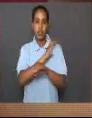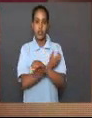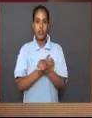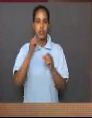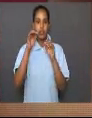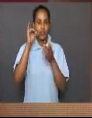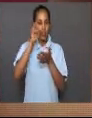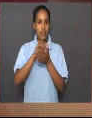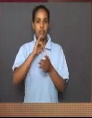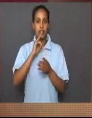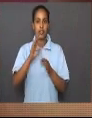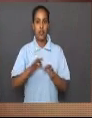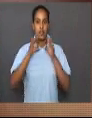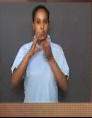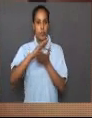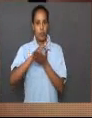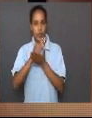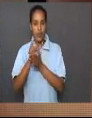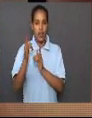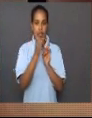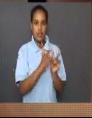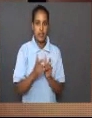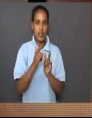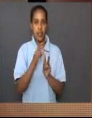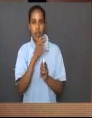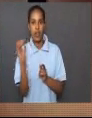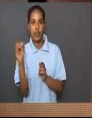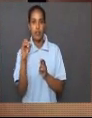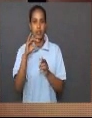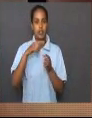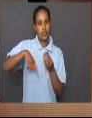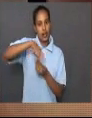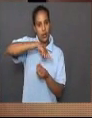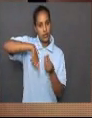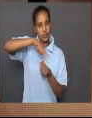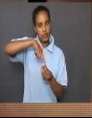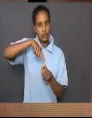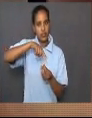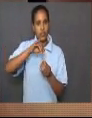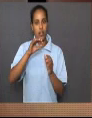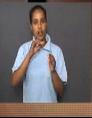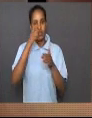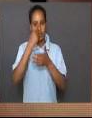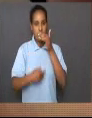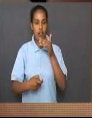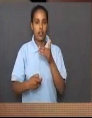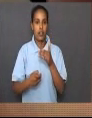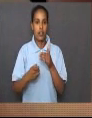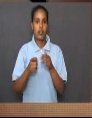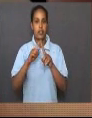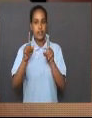is transferred between a system and its surroundings as a result